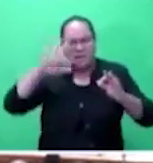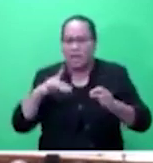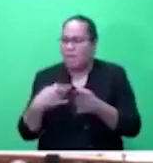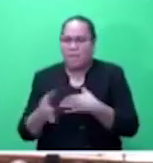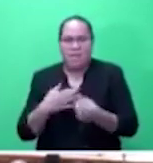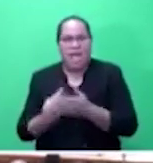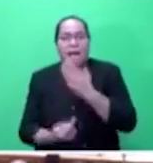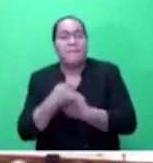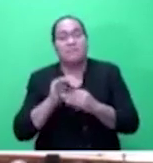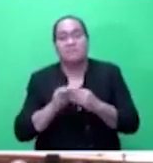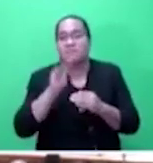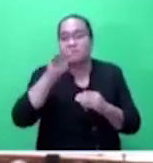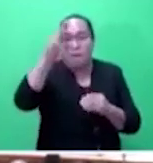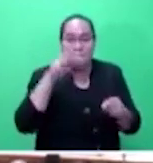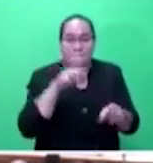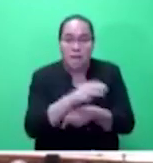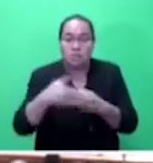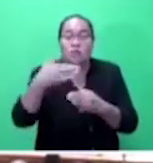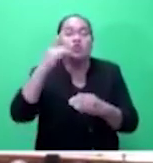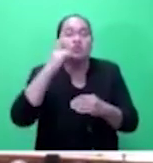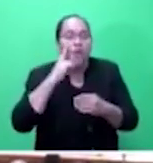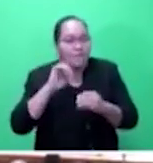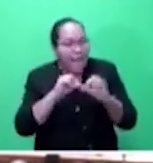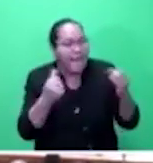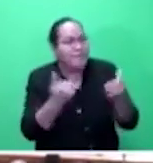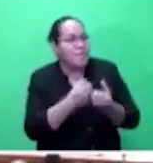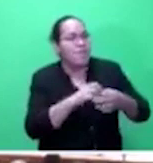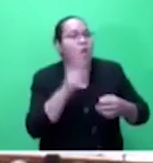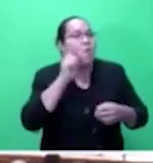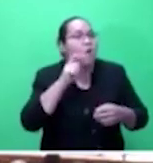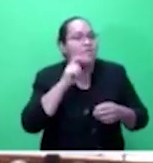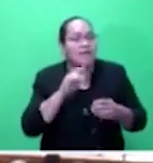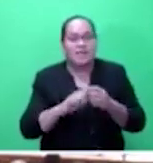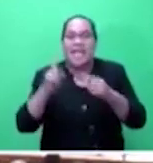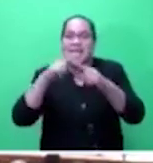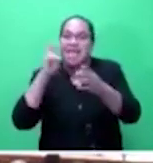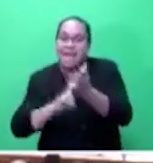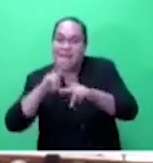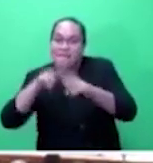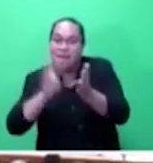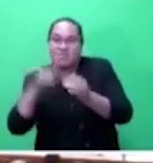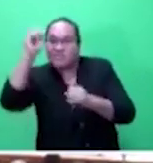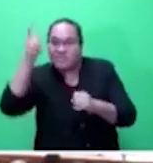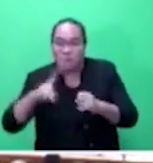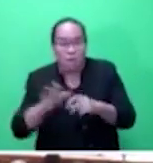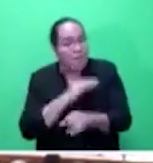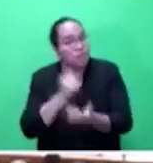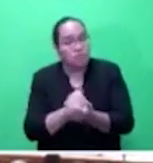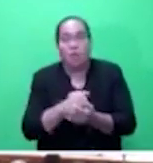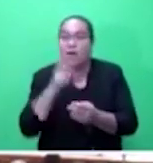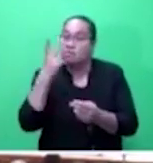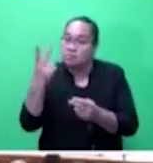happens in the coming months, we've sought agreements with the Water Authority Fiji and Energy Fiji Limited to ensure essential services keep